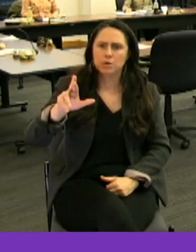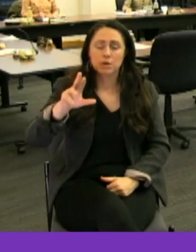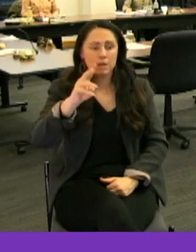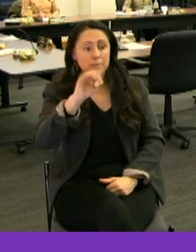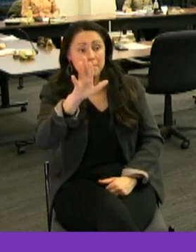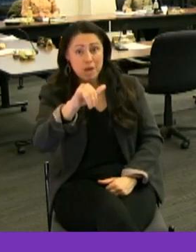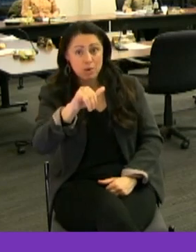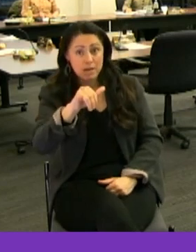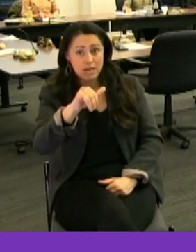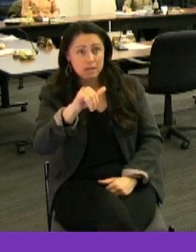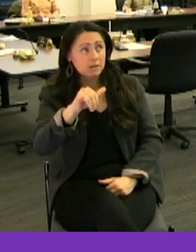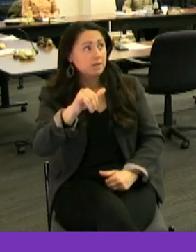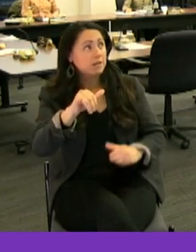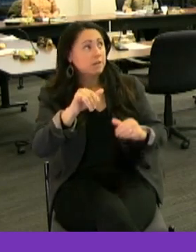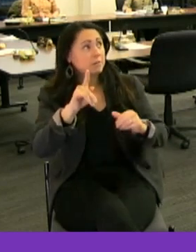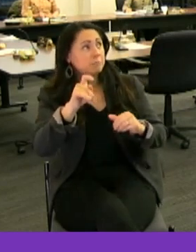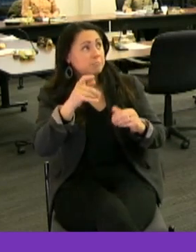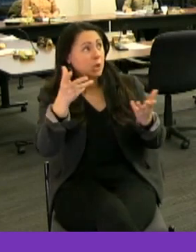Mary?